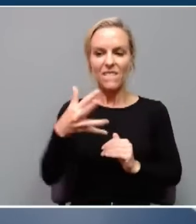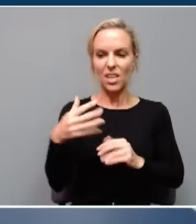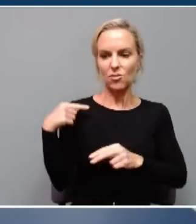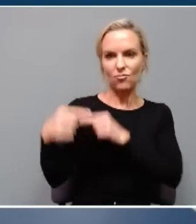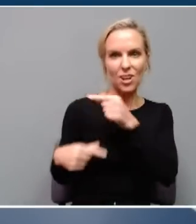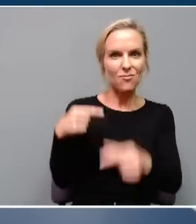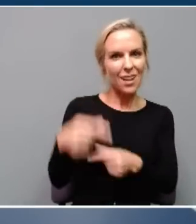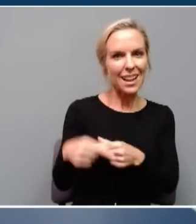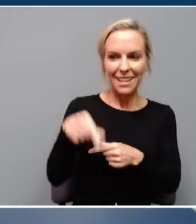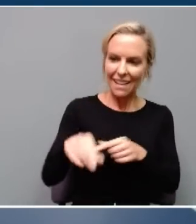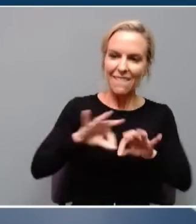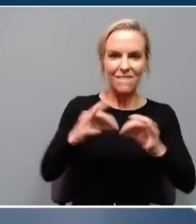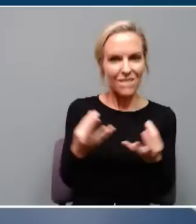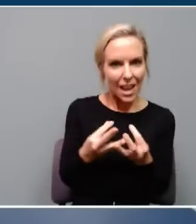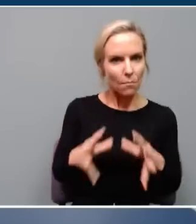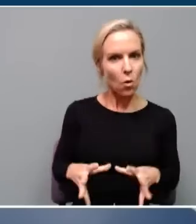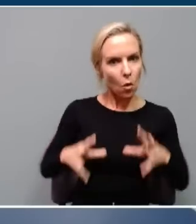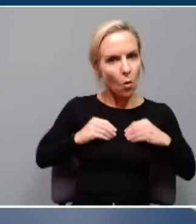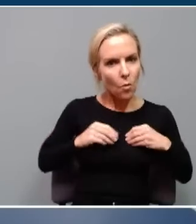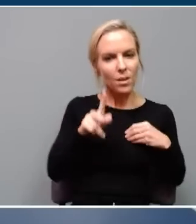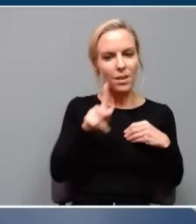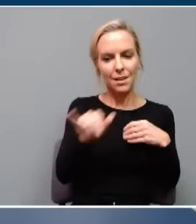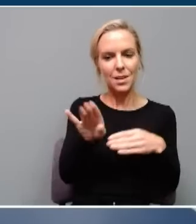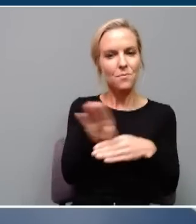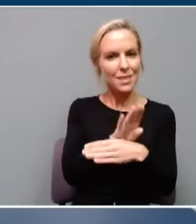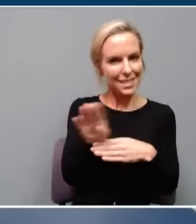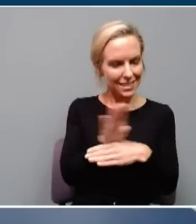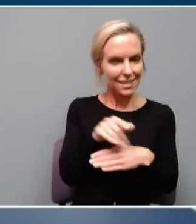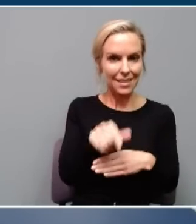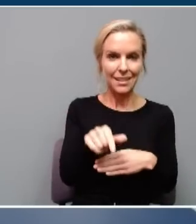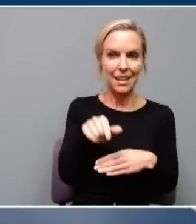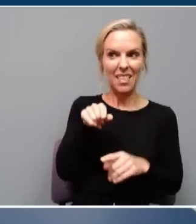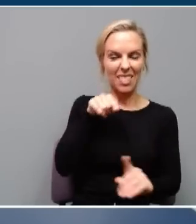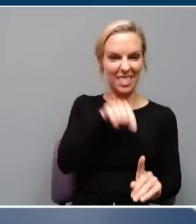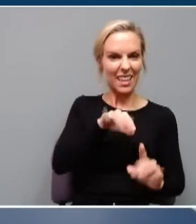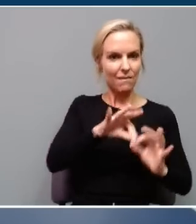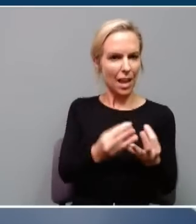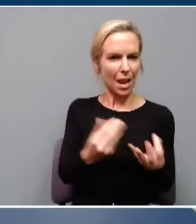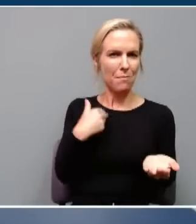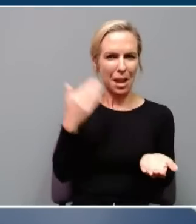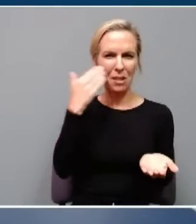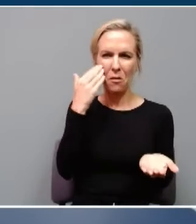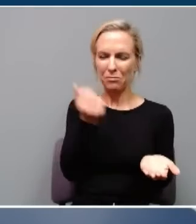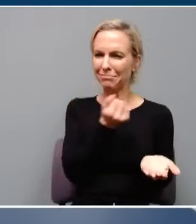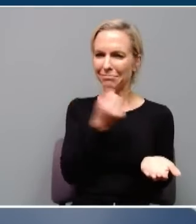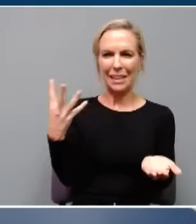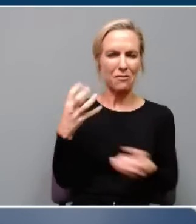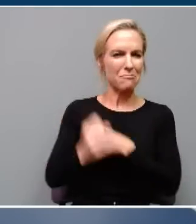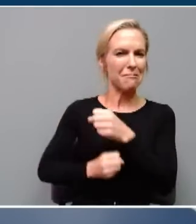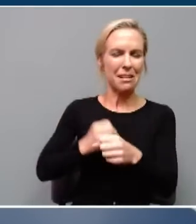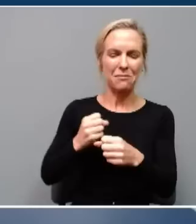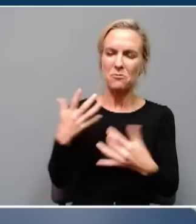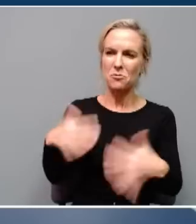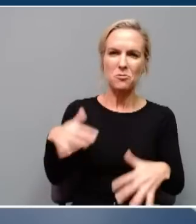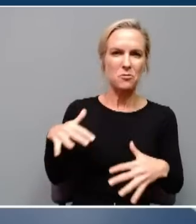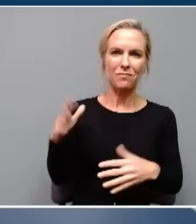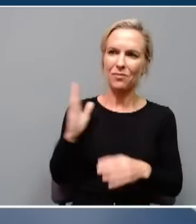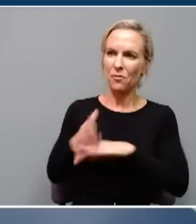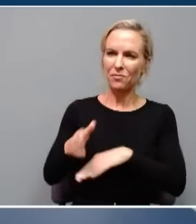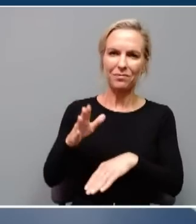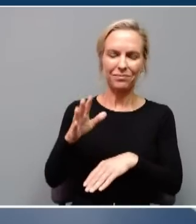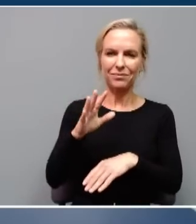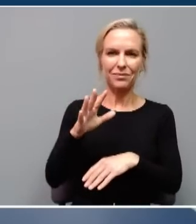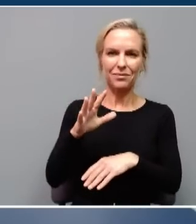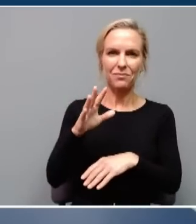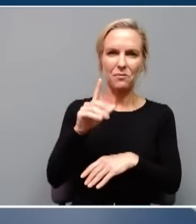family-owned, Kentucky-based business, a family I've known for several decades. It has global operations in Europe